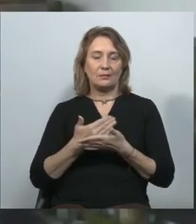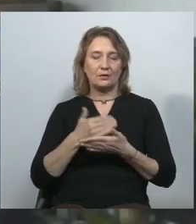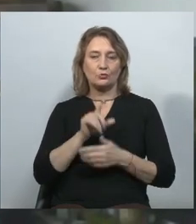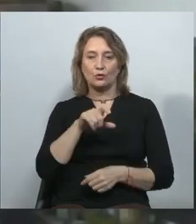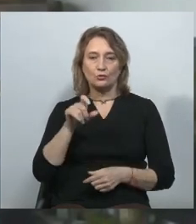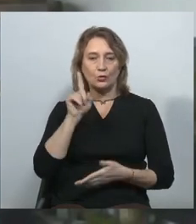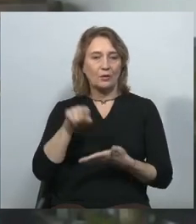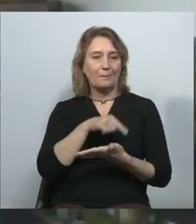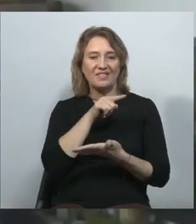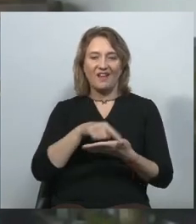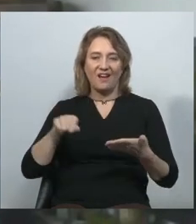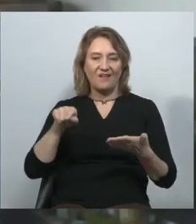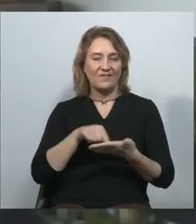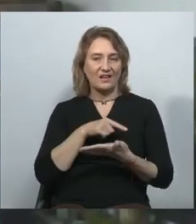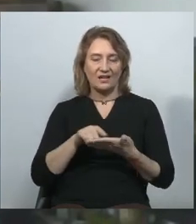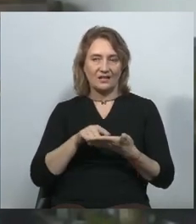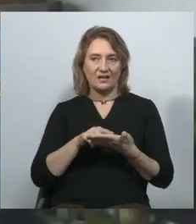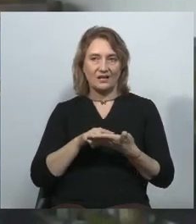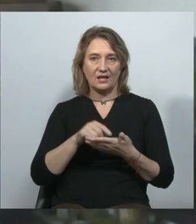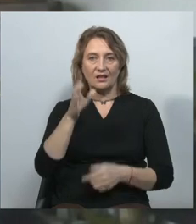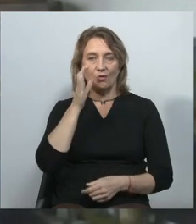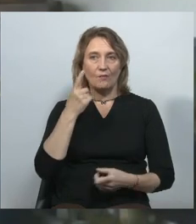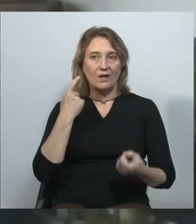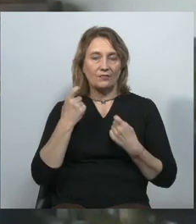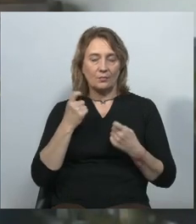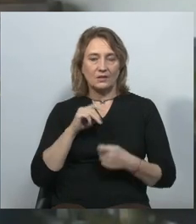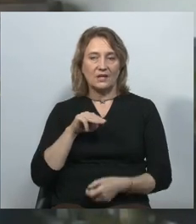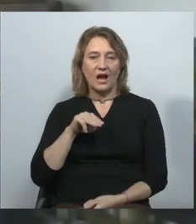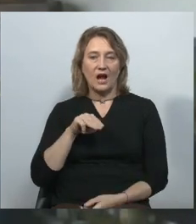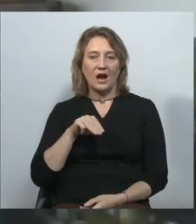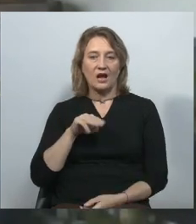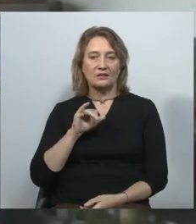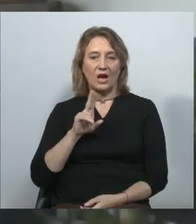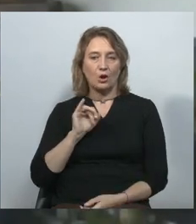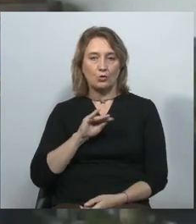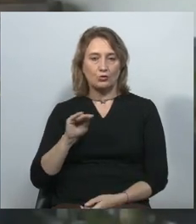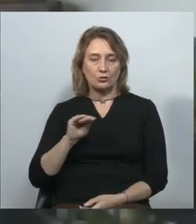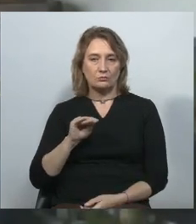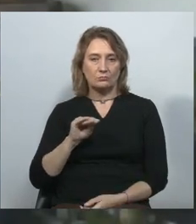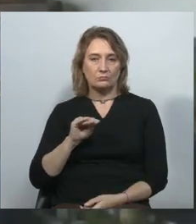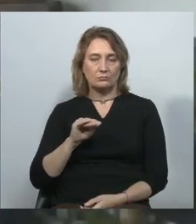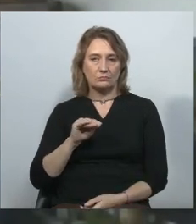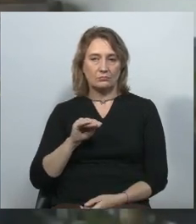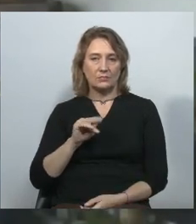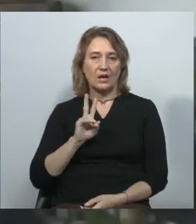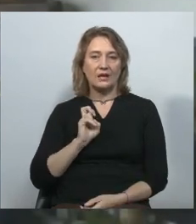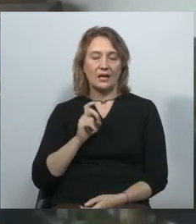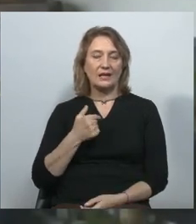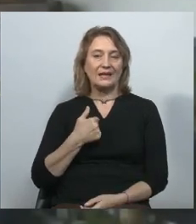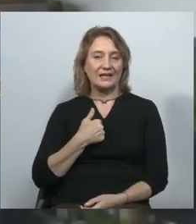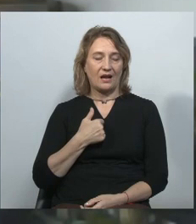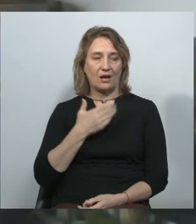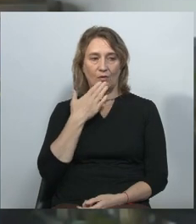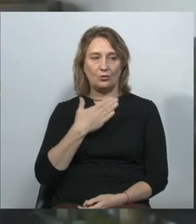it can also serve to actually cement the false information in someone's mind. An example that I like to use is there's